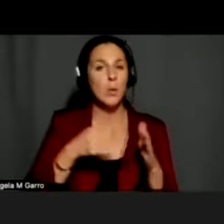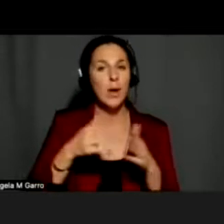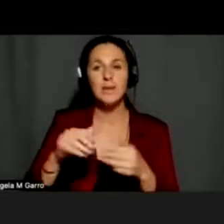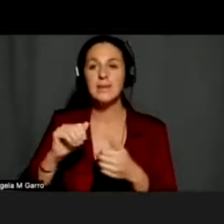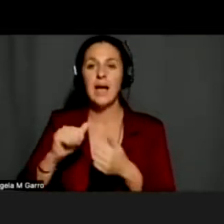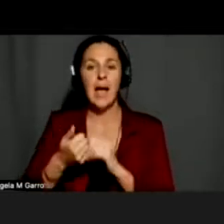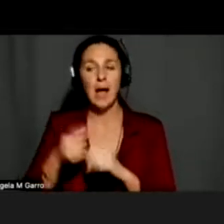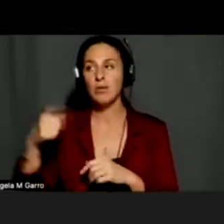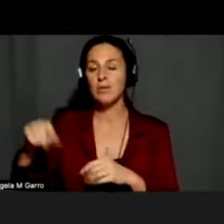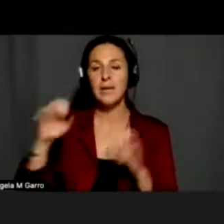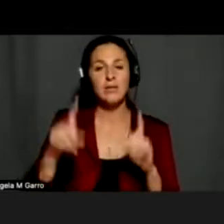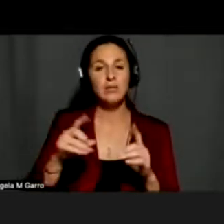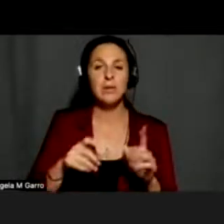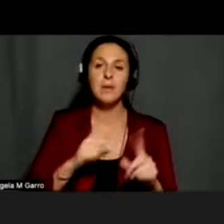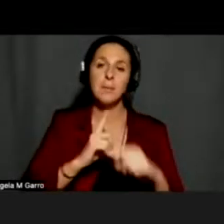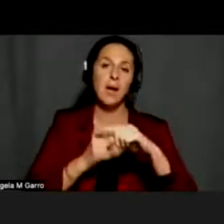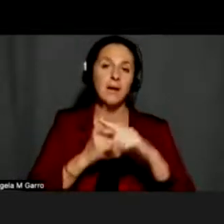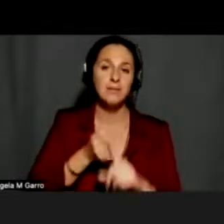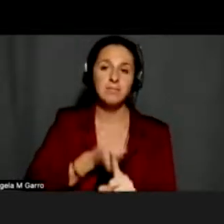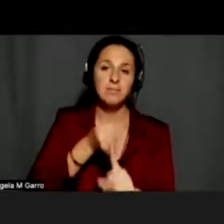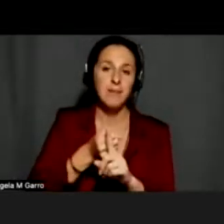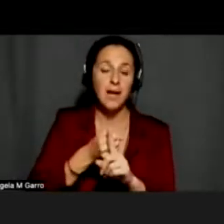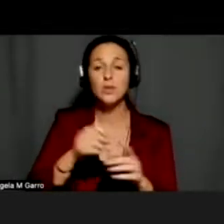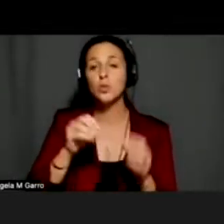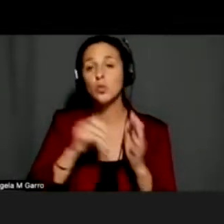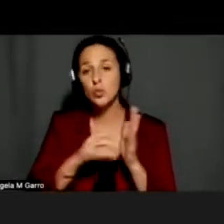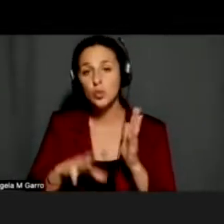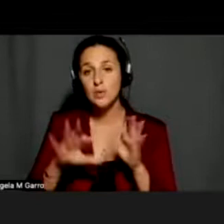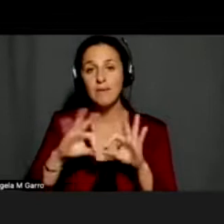impact students, staff, families, and the community.